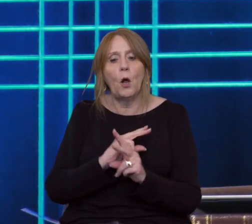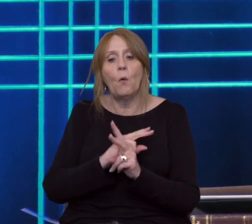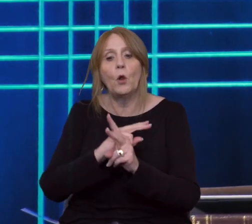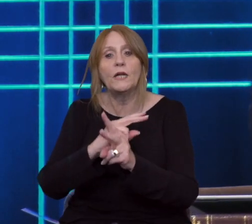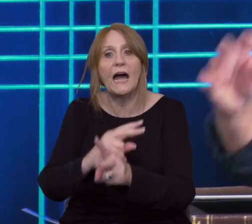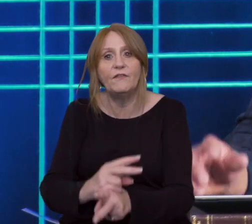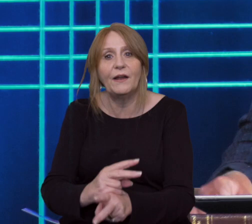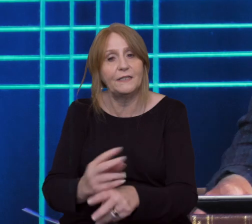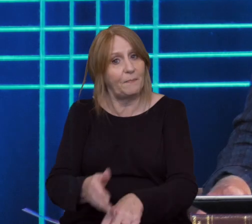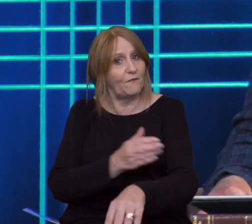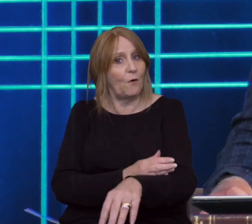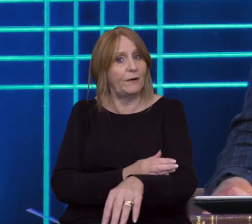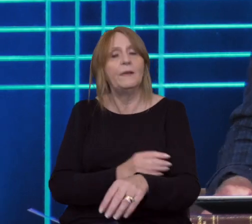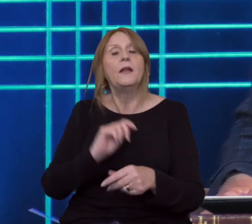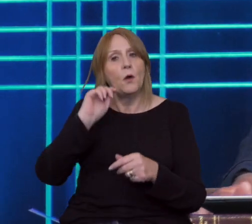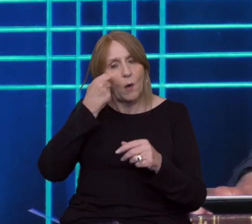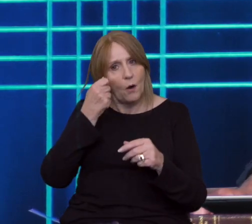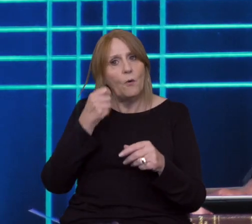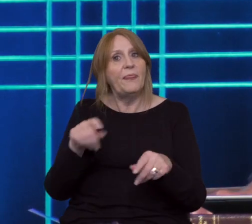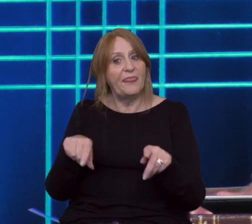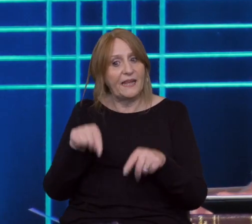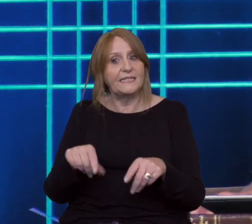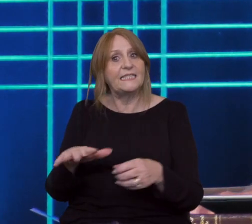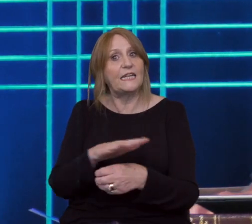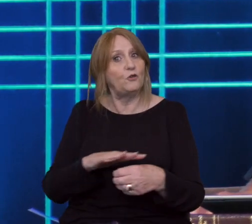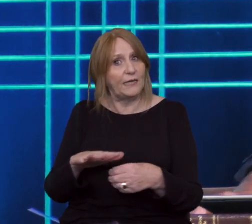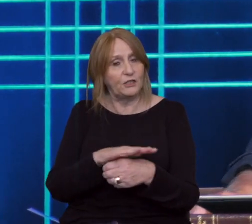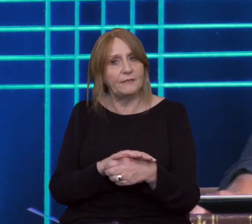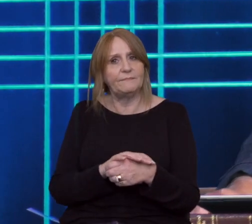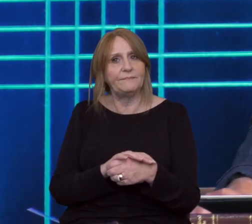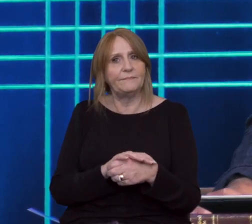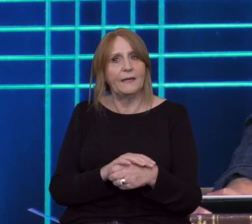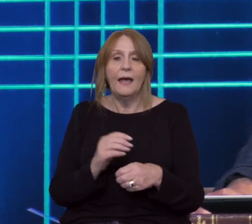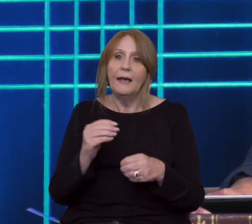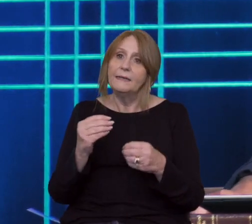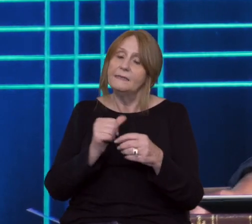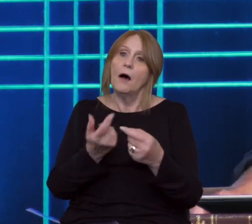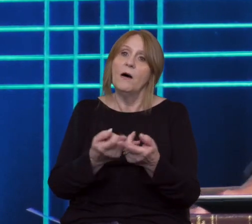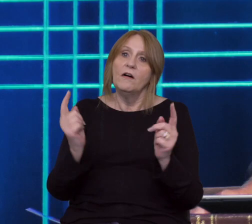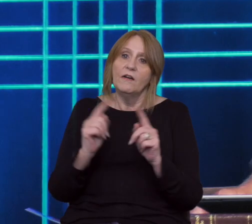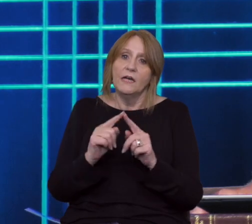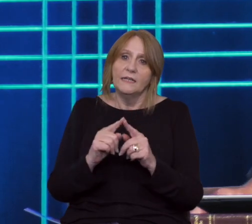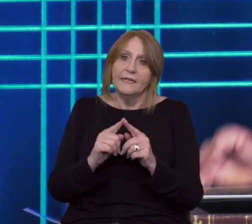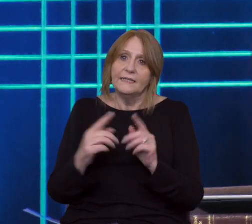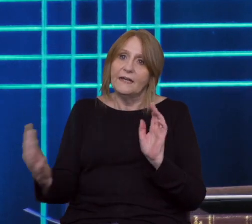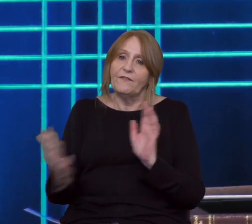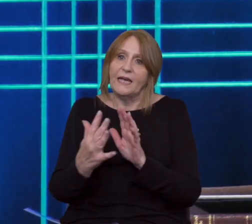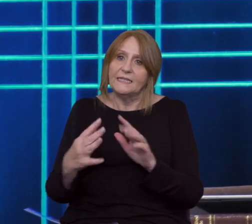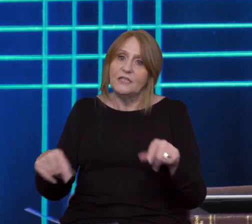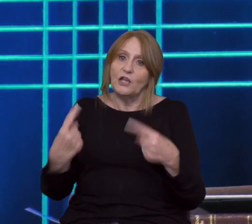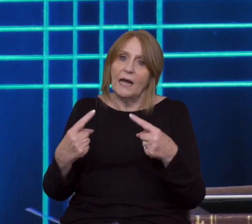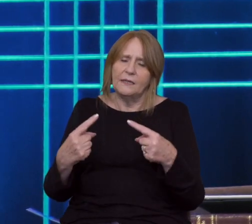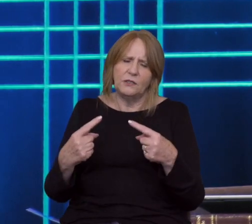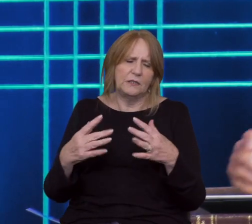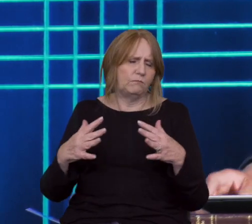going to take care of us in this situation. Some of us are facing challenges that are immense. We have no hope. It's